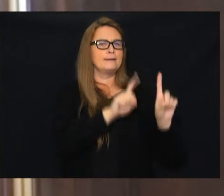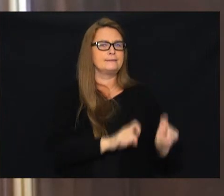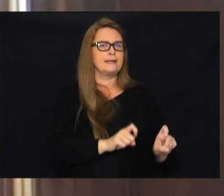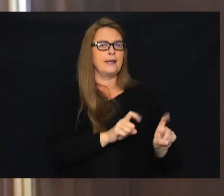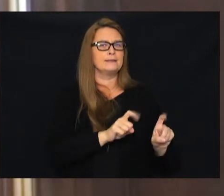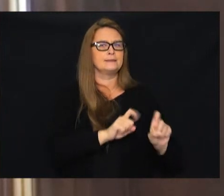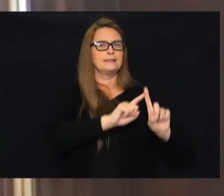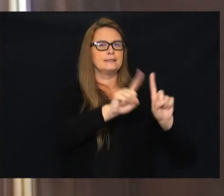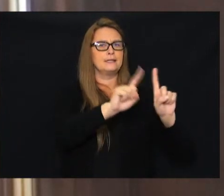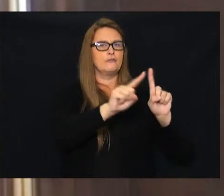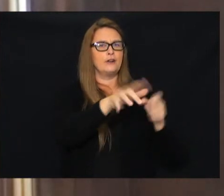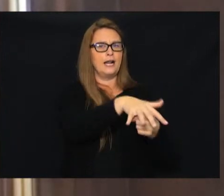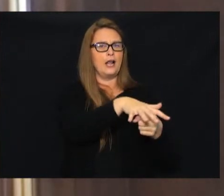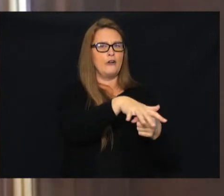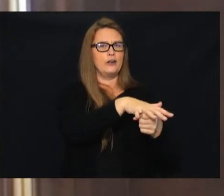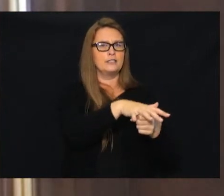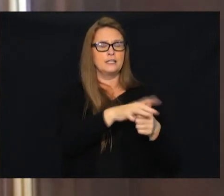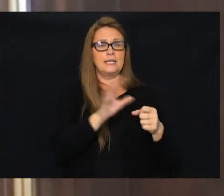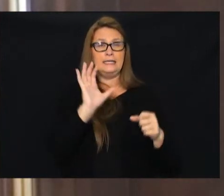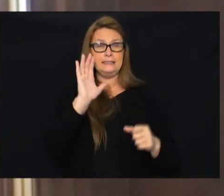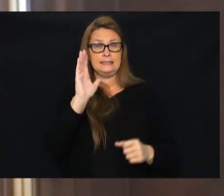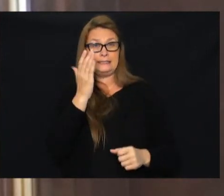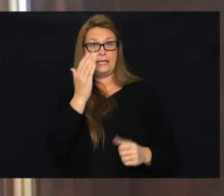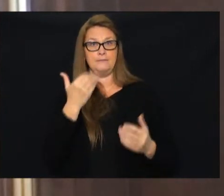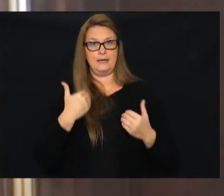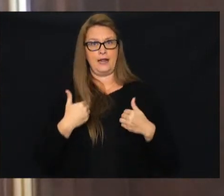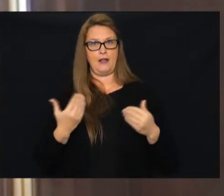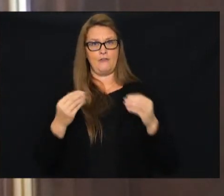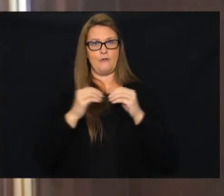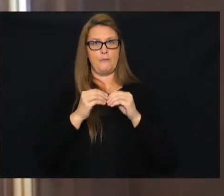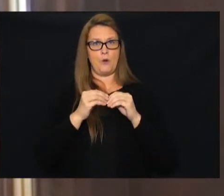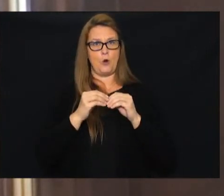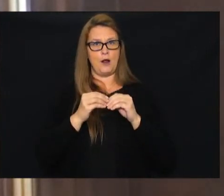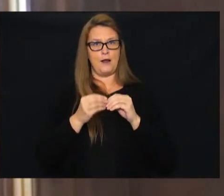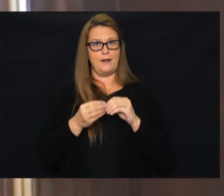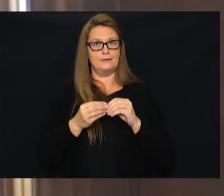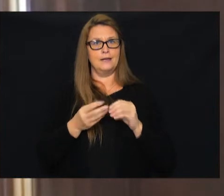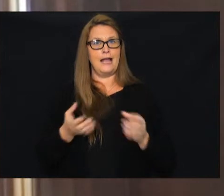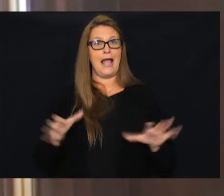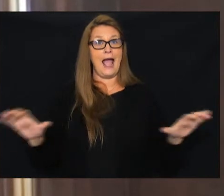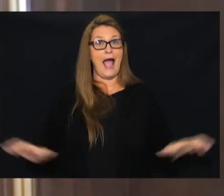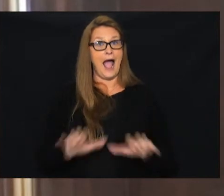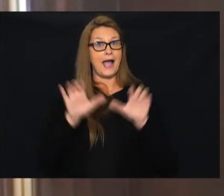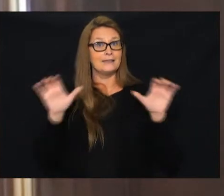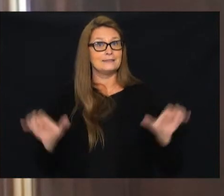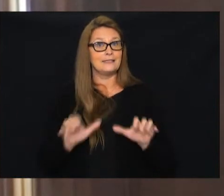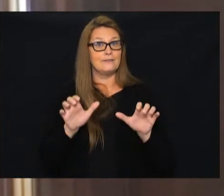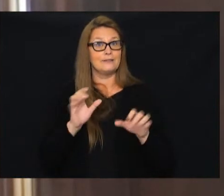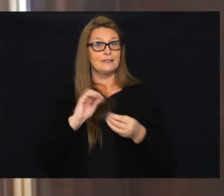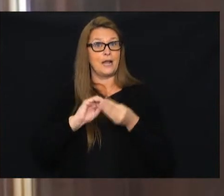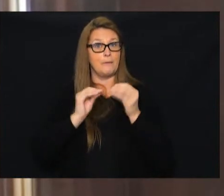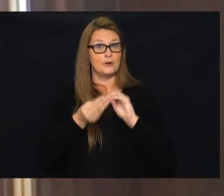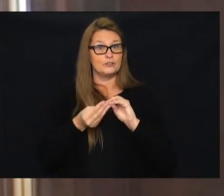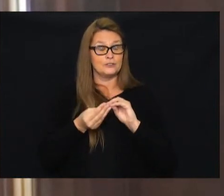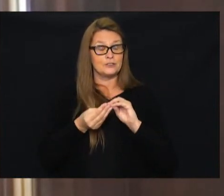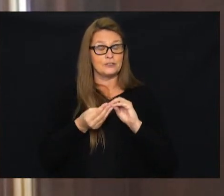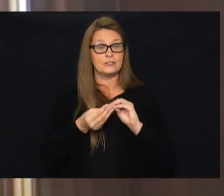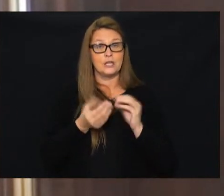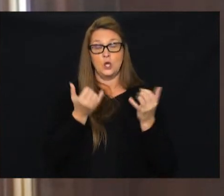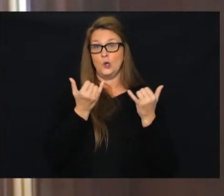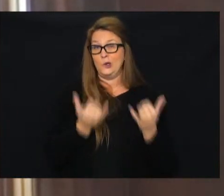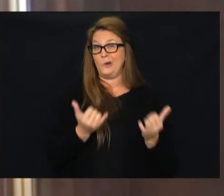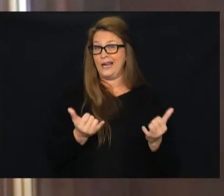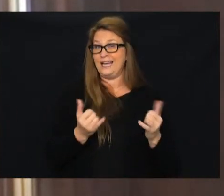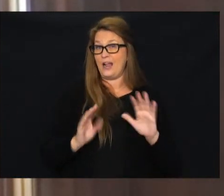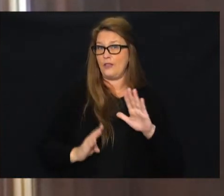that are having more active case numbers. Now, with the current surge, we're